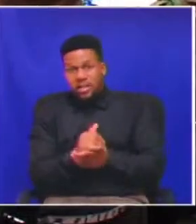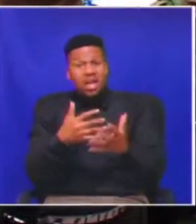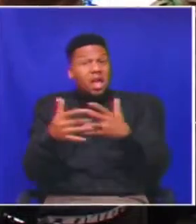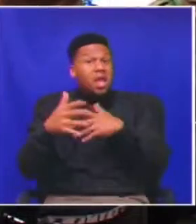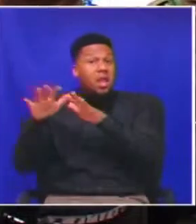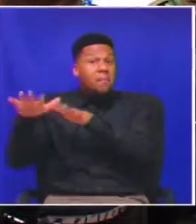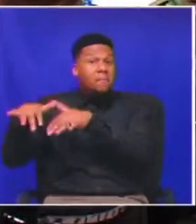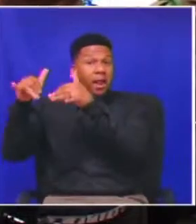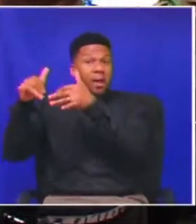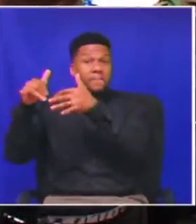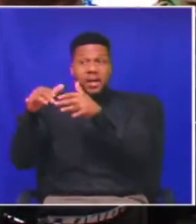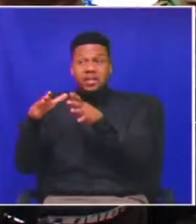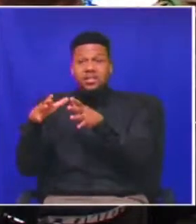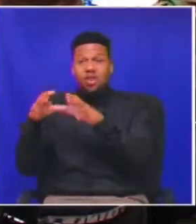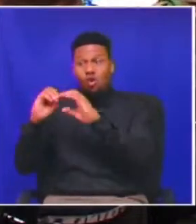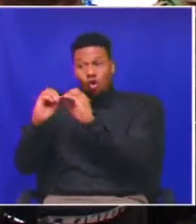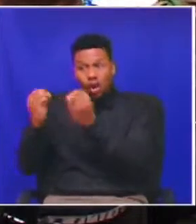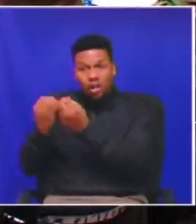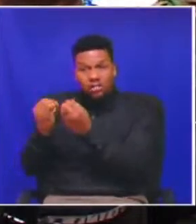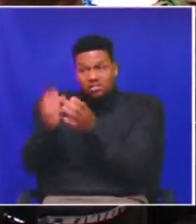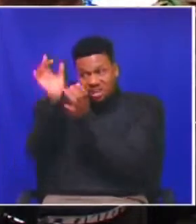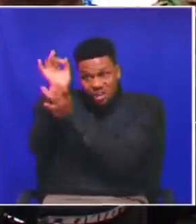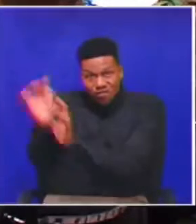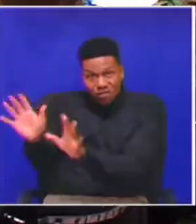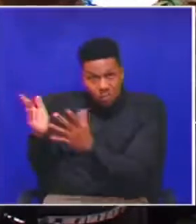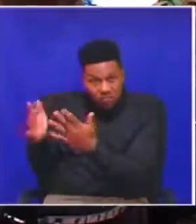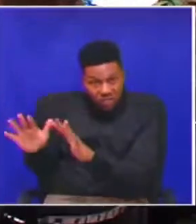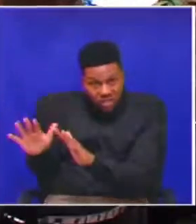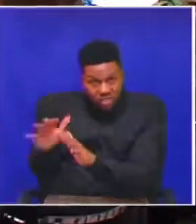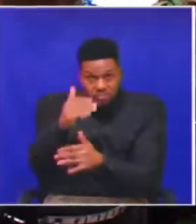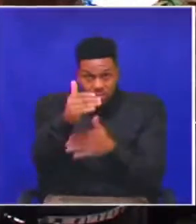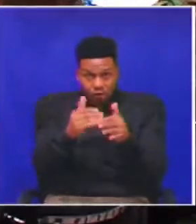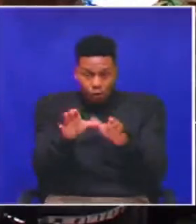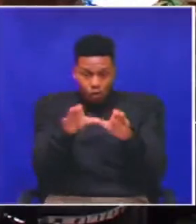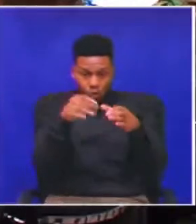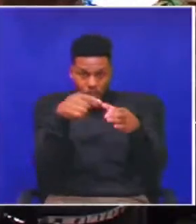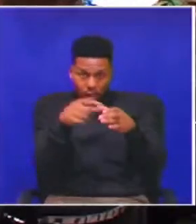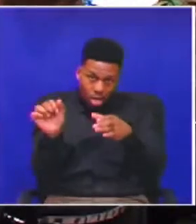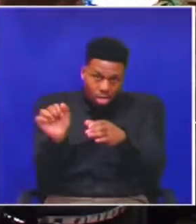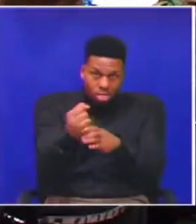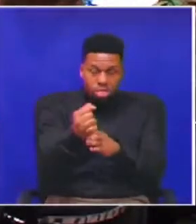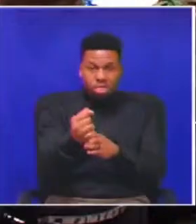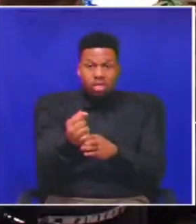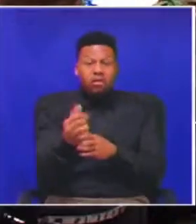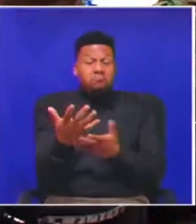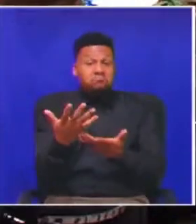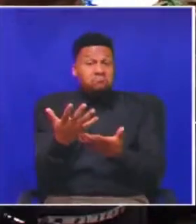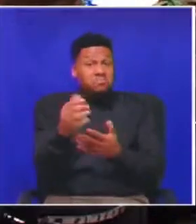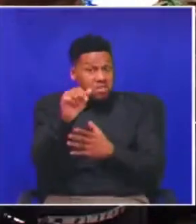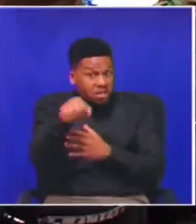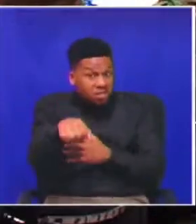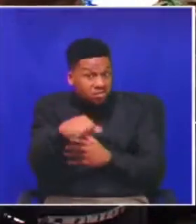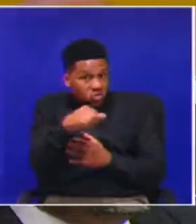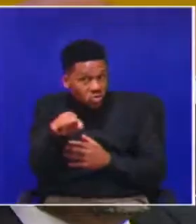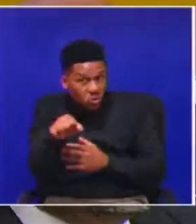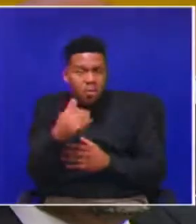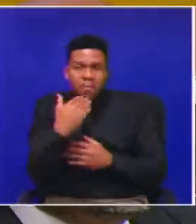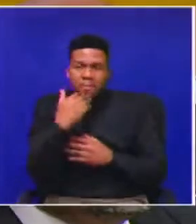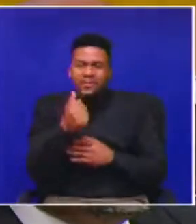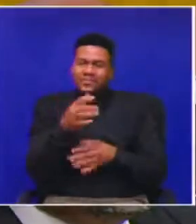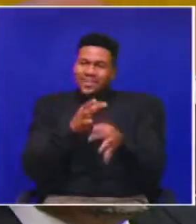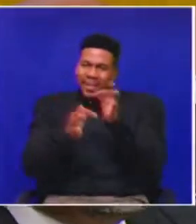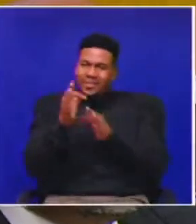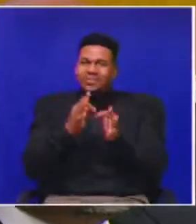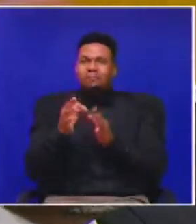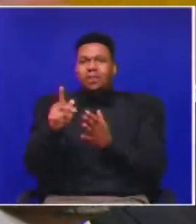or consulted prior to or after the deployment? If not, what is the position in this regard? If so,